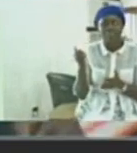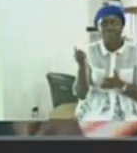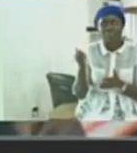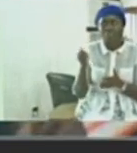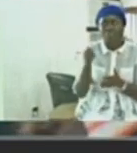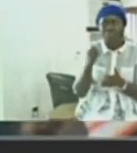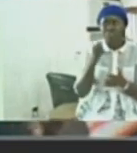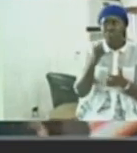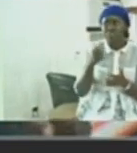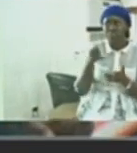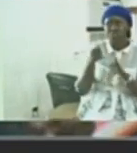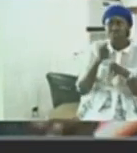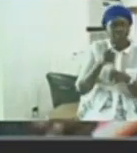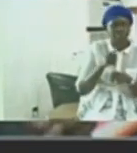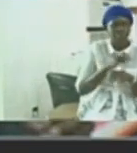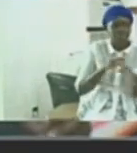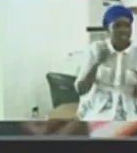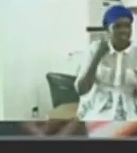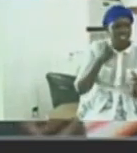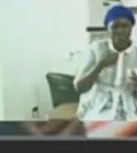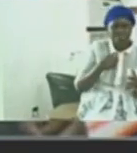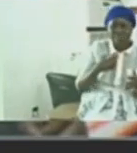carrying a very big title.